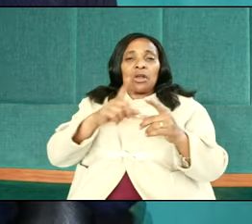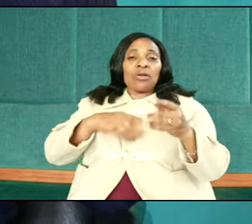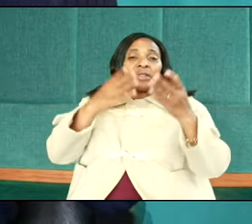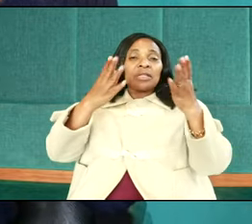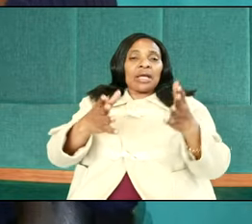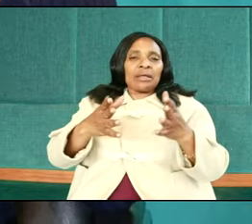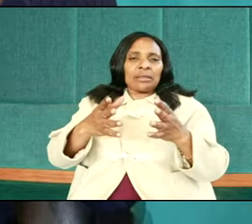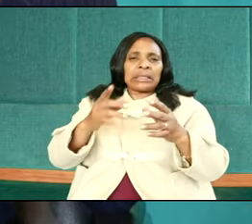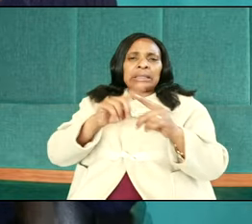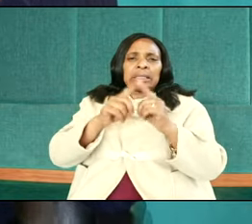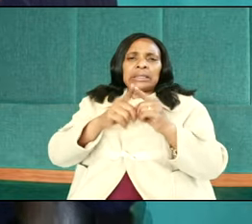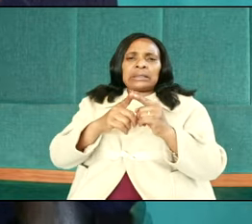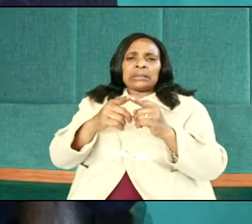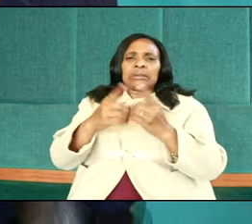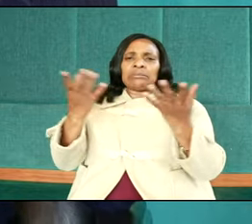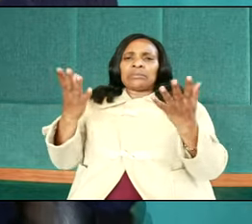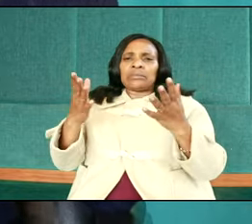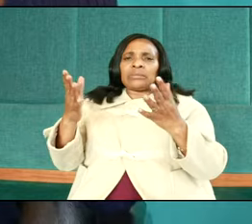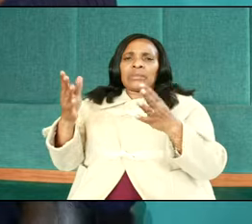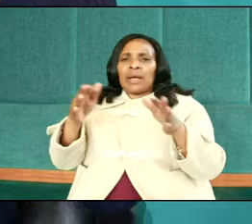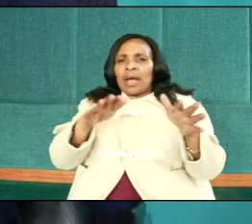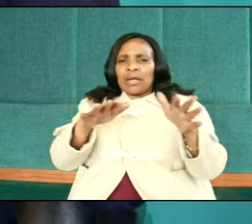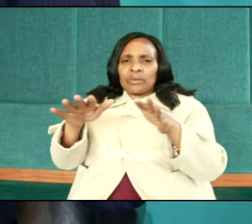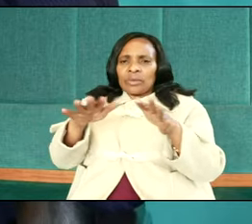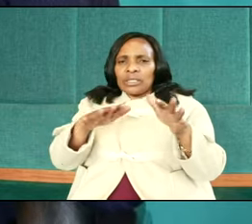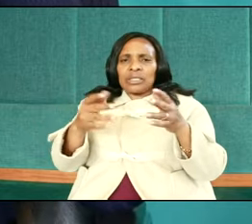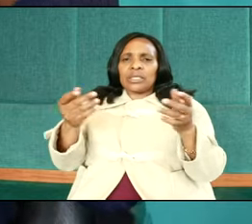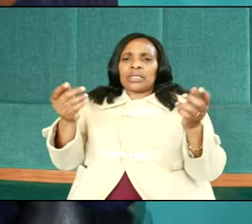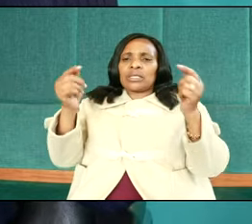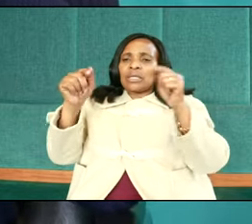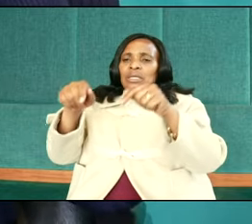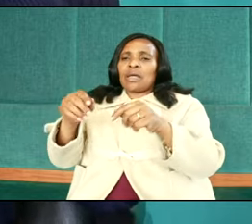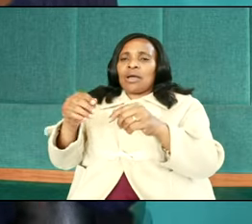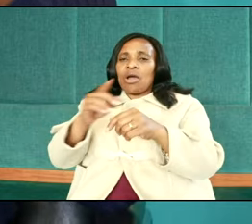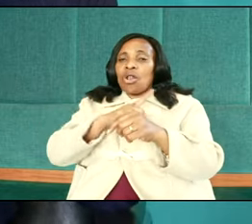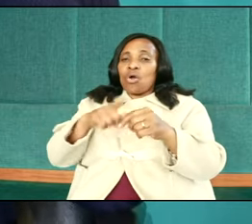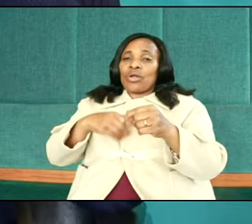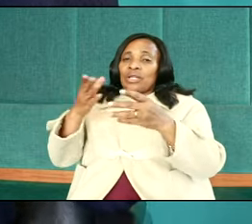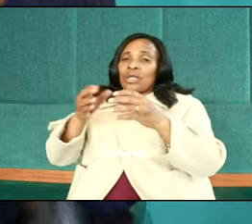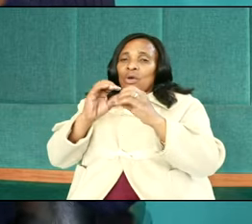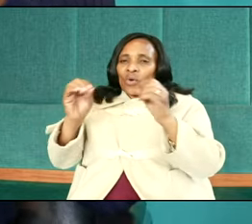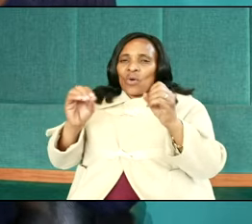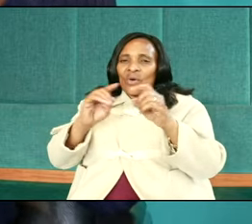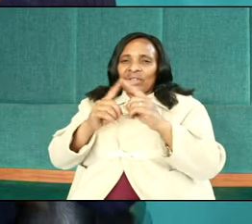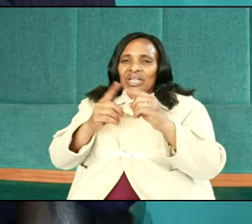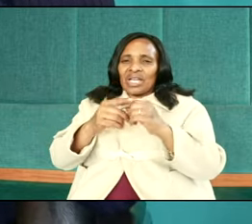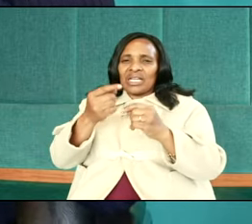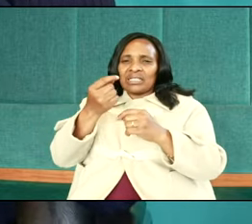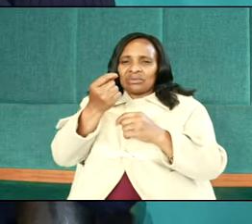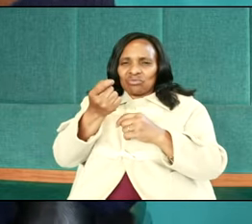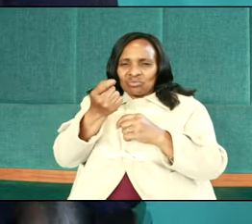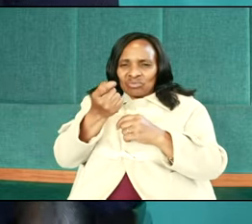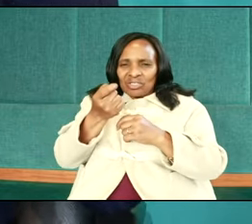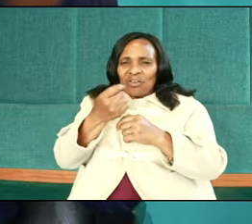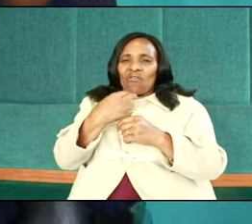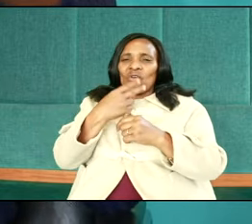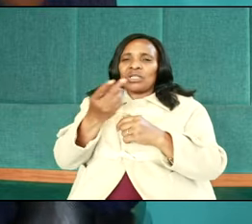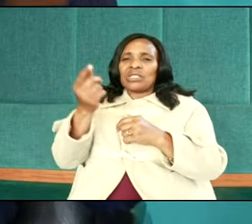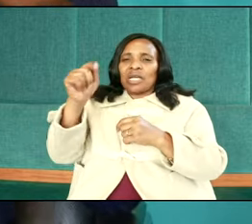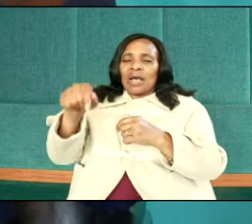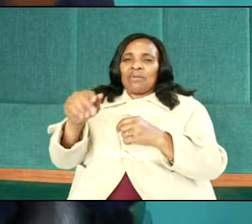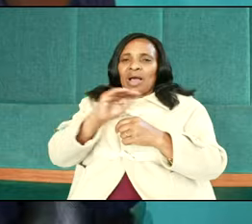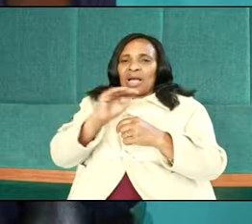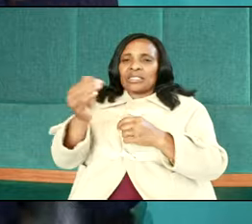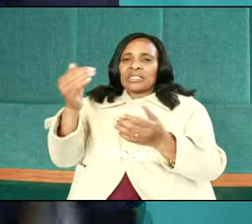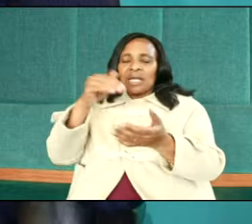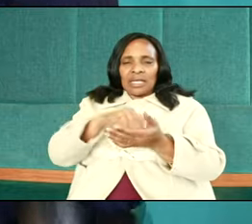earthquake comes, but God is not in the earthquake. Then a still, small voice comes and asks